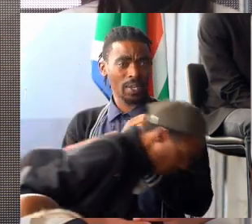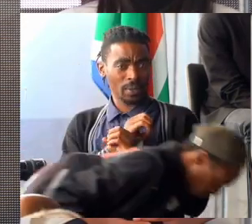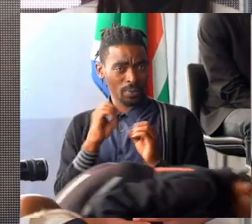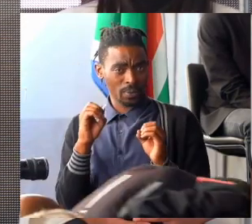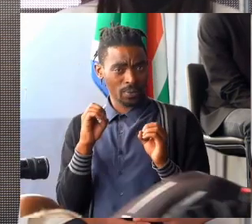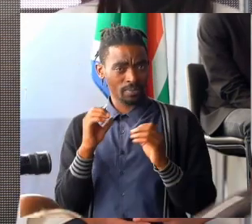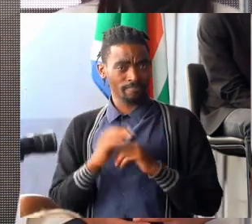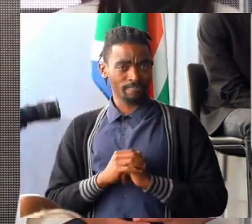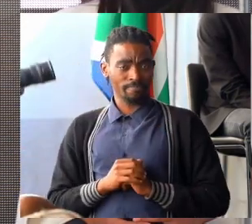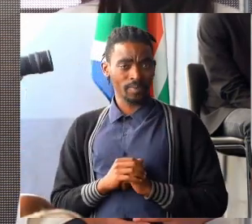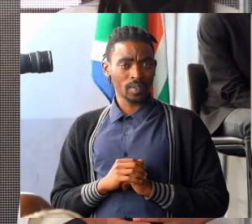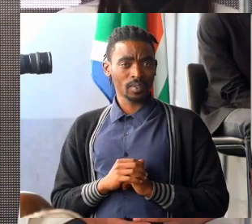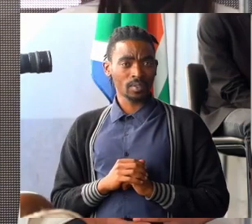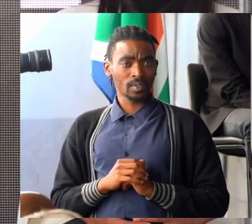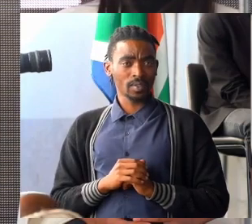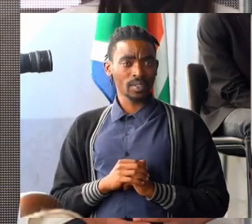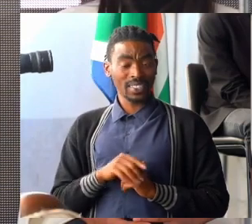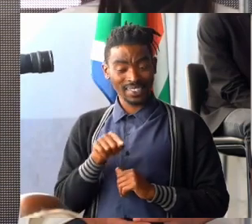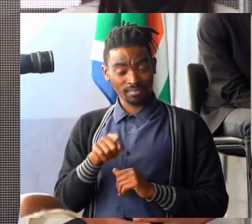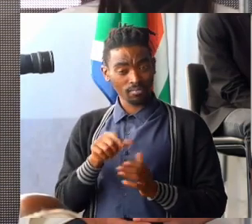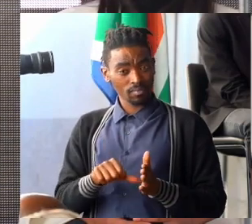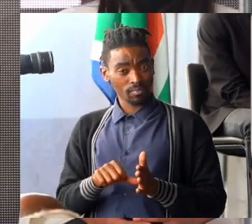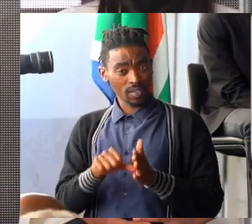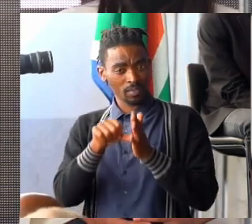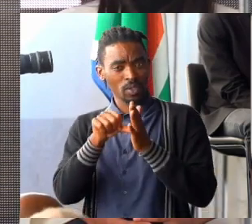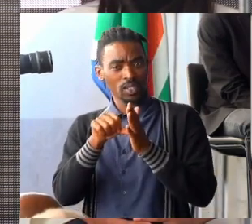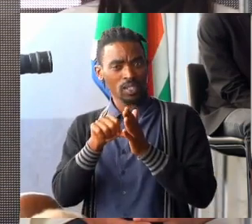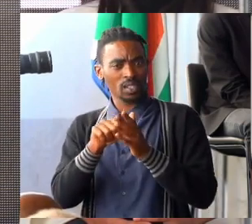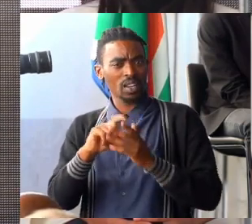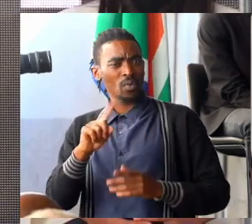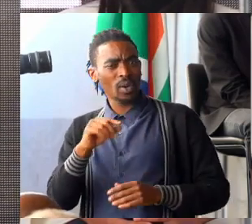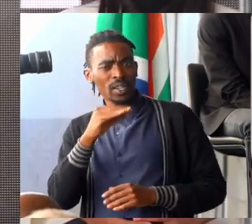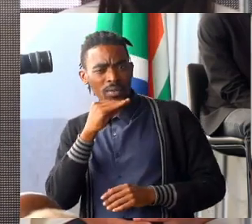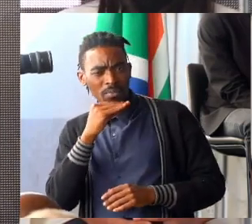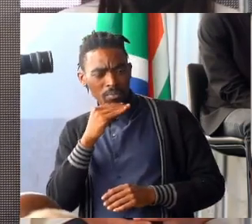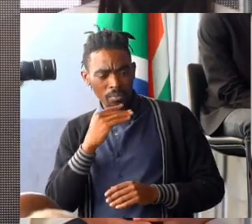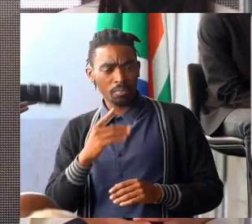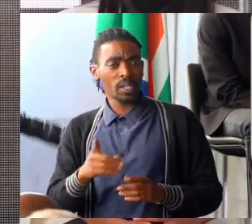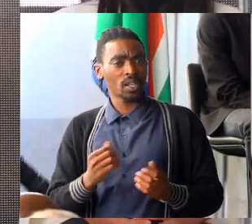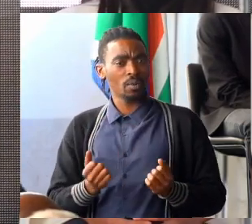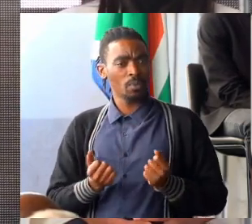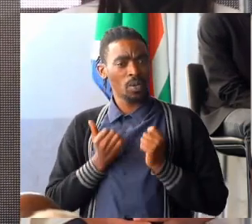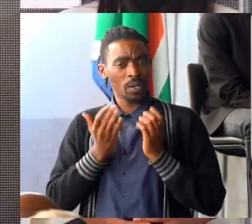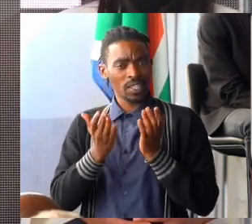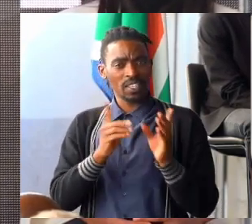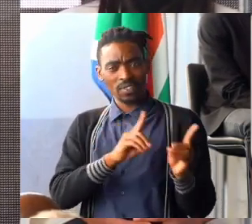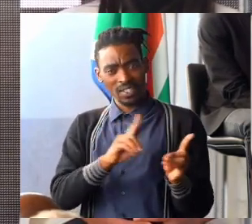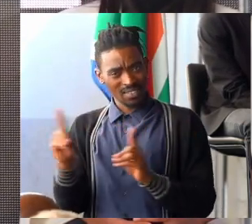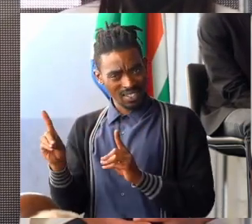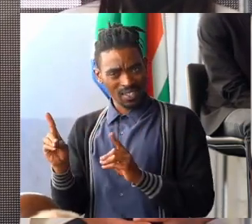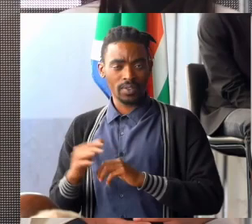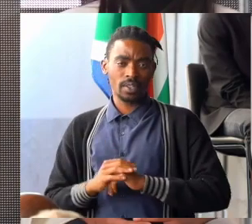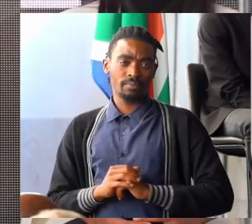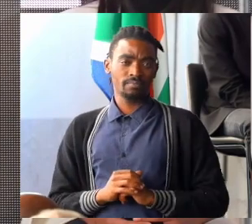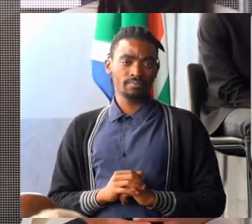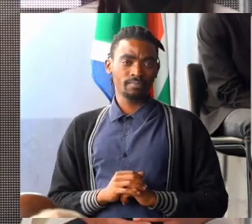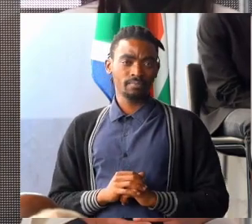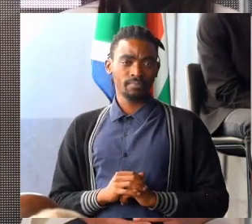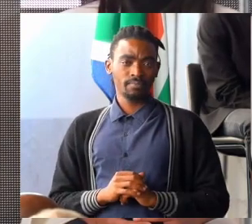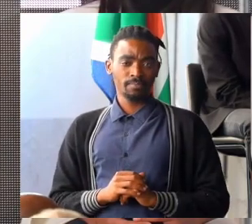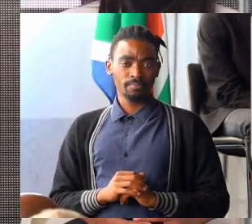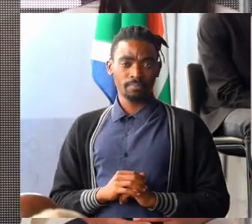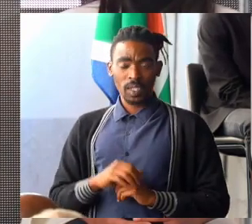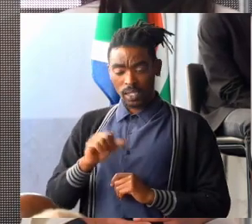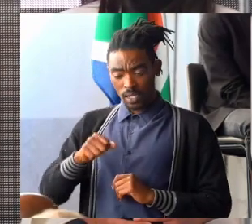So this illustrates the importance of municipalities to deliver basic services and rebuild the economy. We know